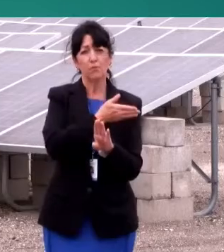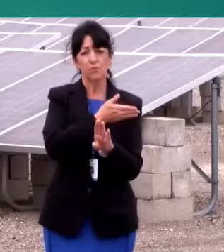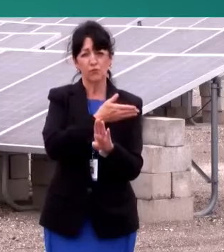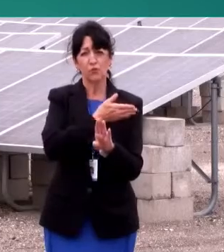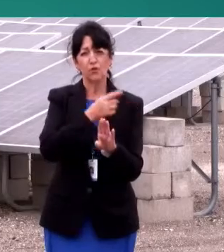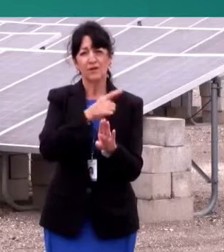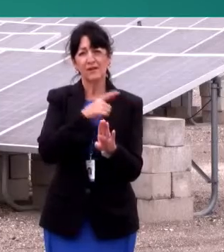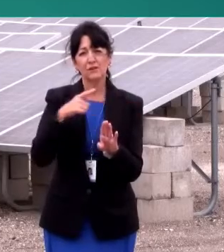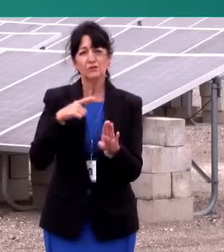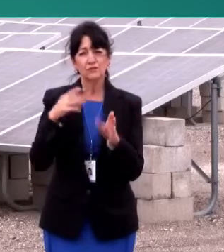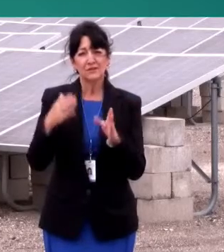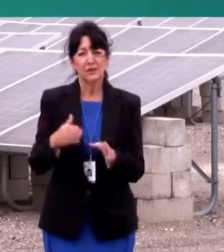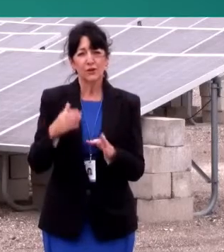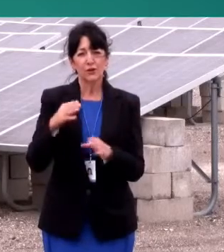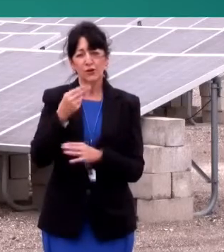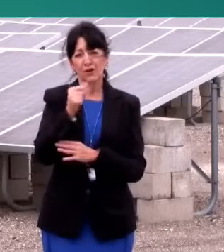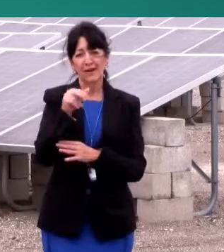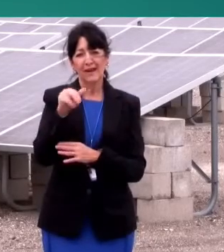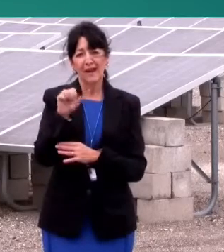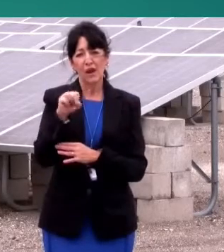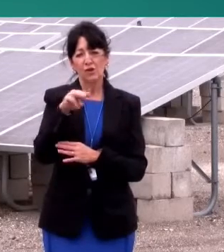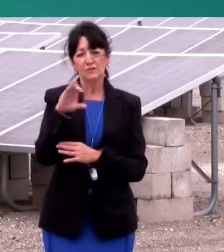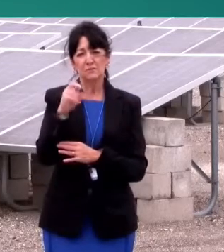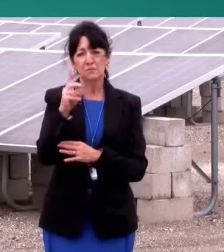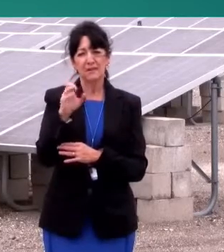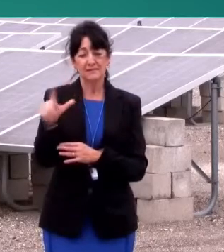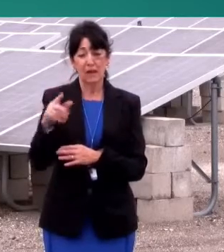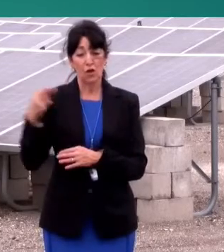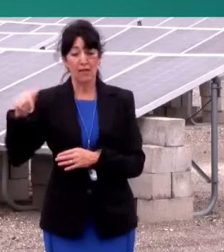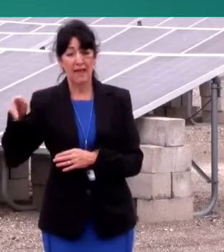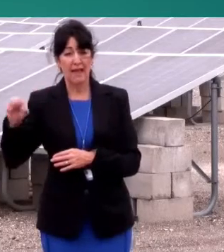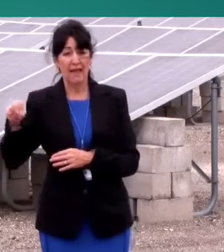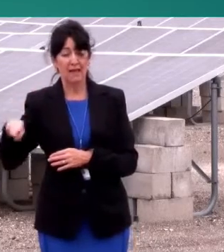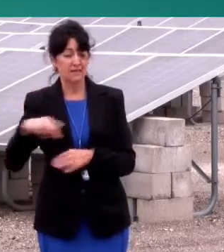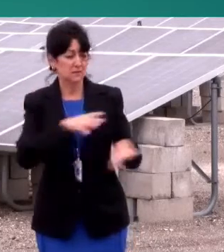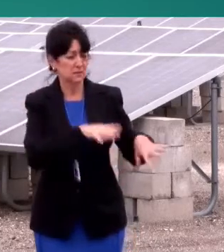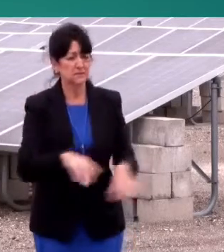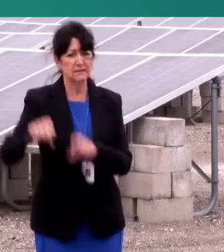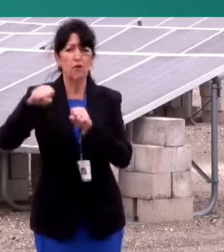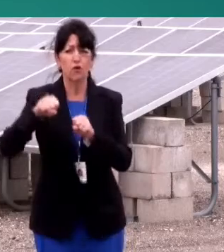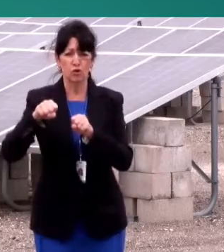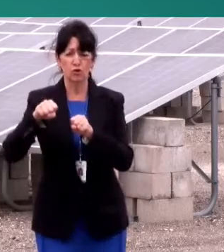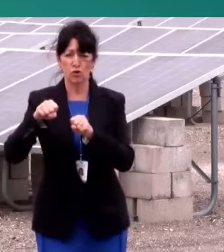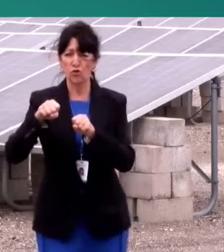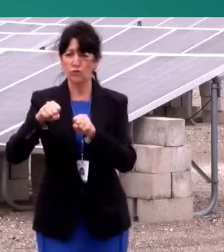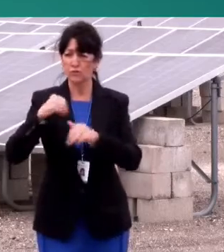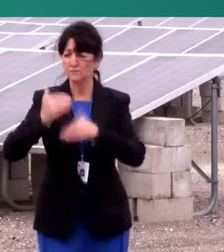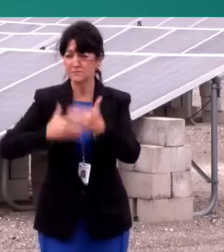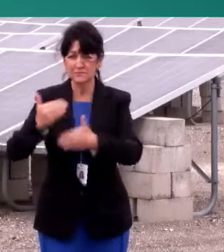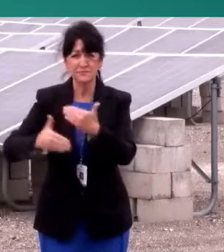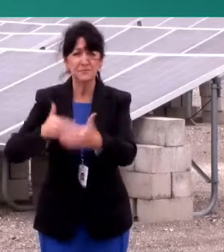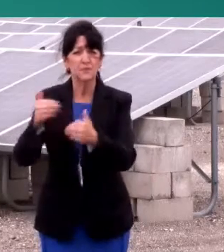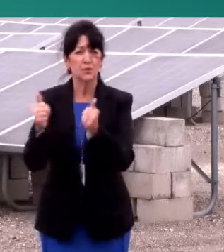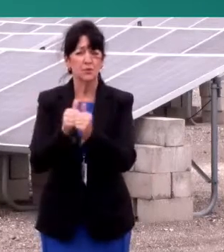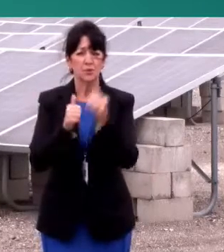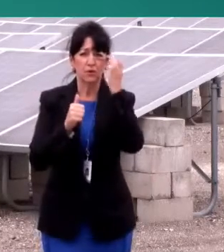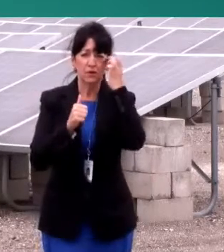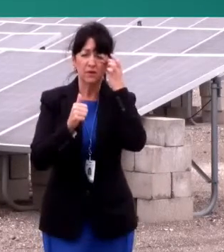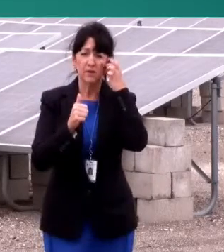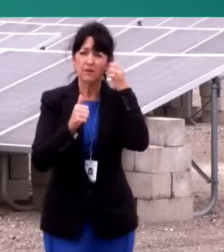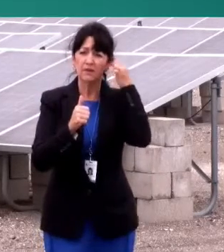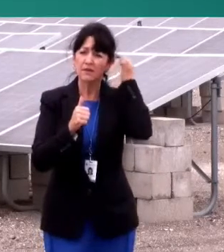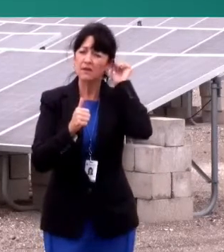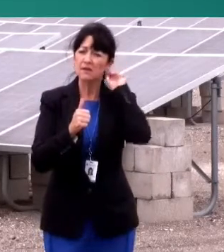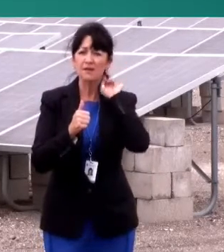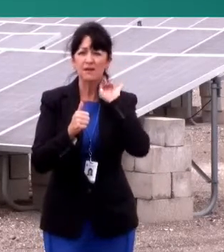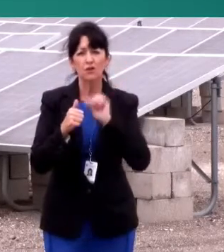McDowell. Senator Hansen picked up that ball and ran with it with all of you, with Representative Bill Bush and the